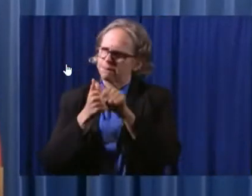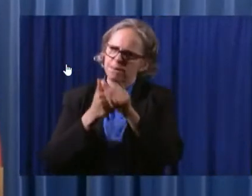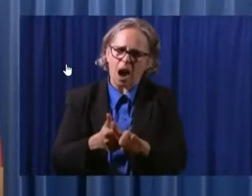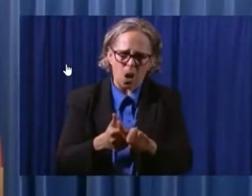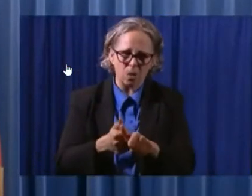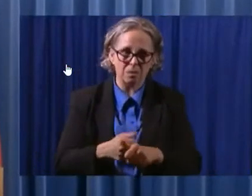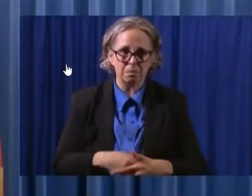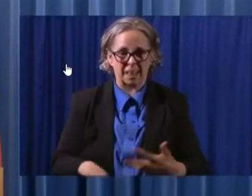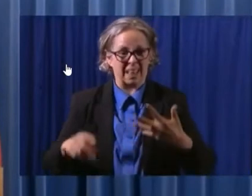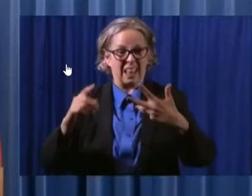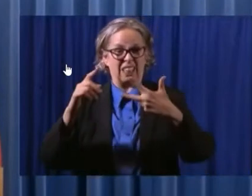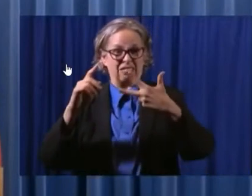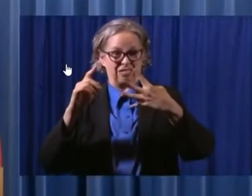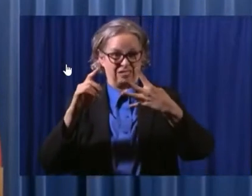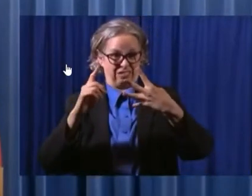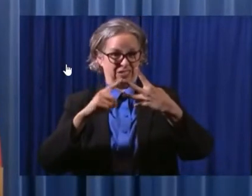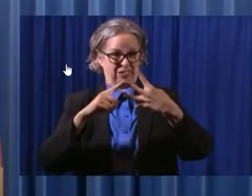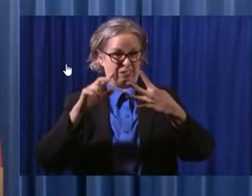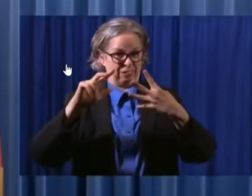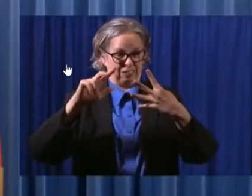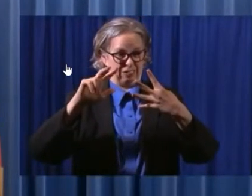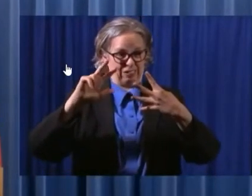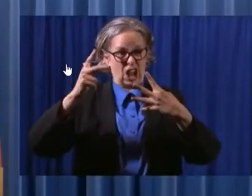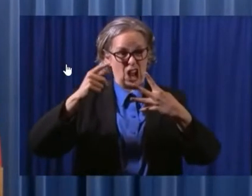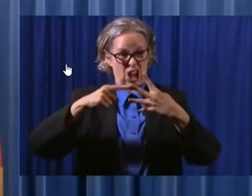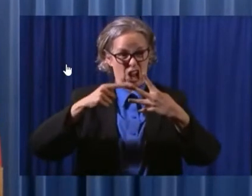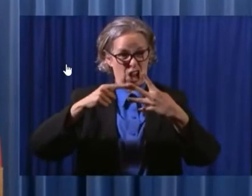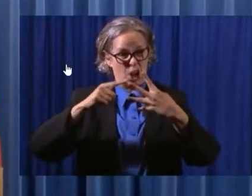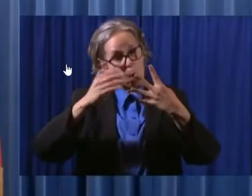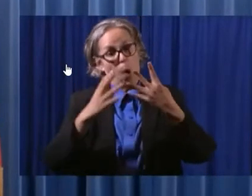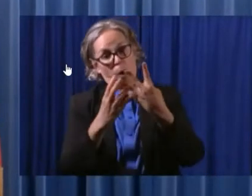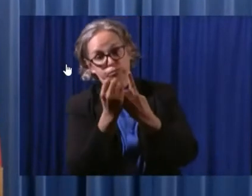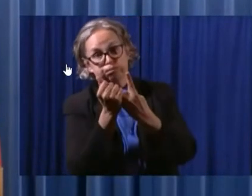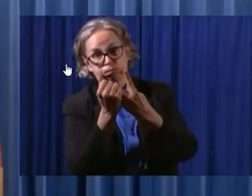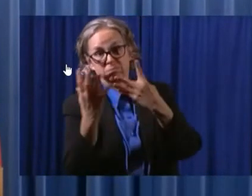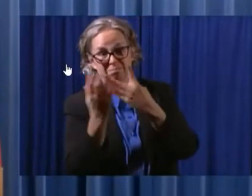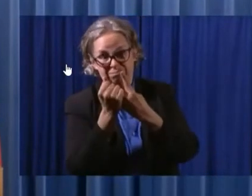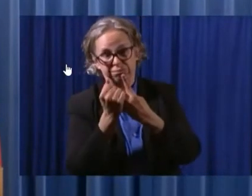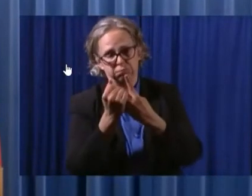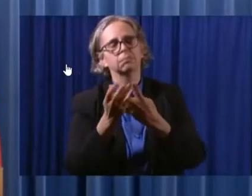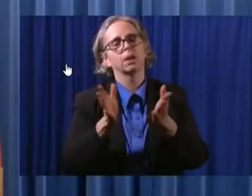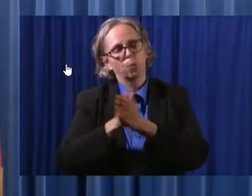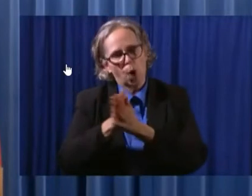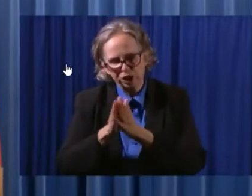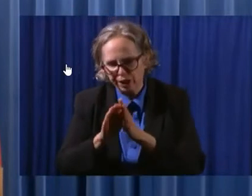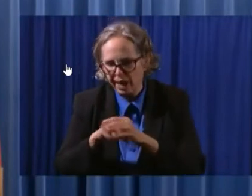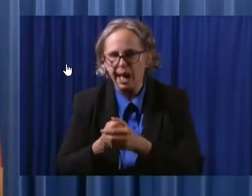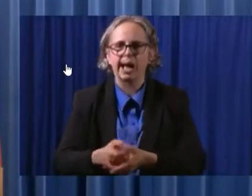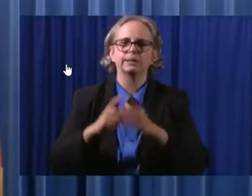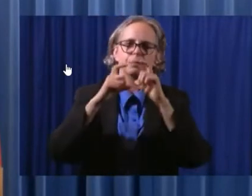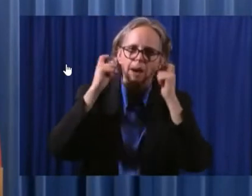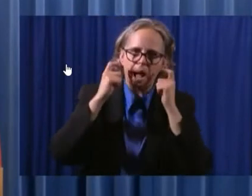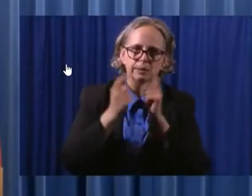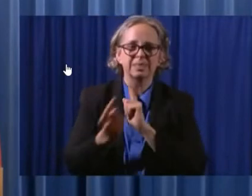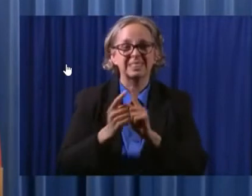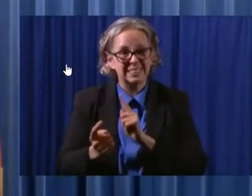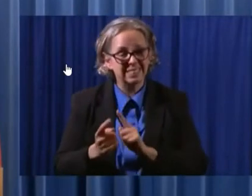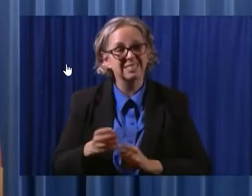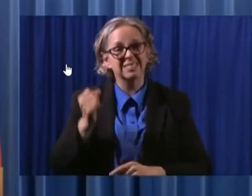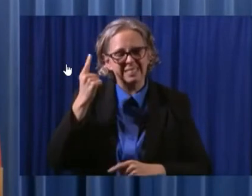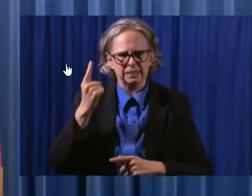should continue to follow those guidelines outlined in levels 1 and 2, as well as consider necessary